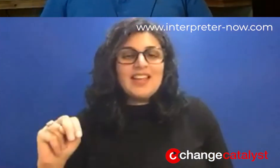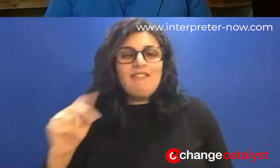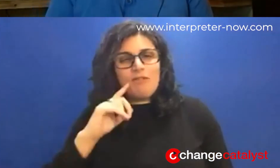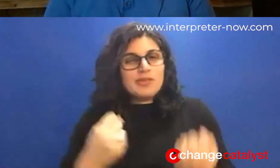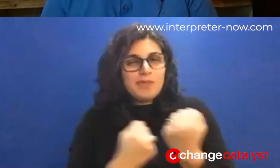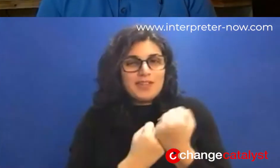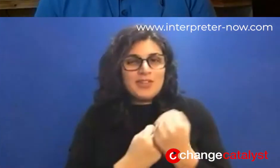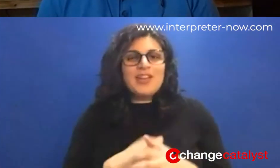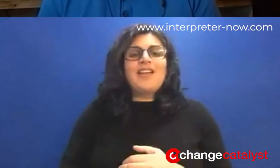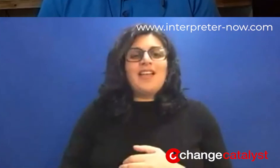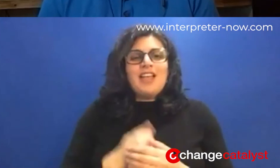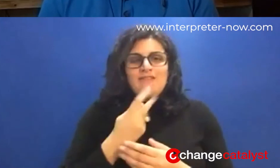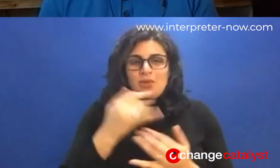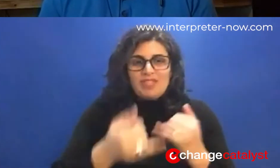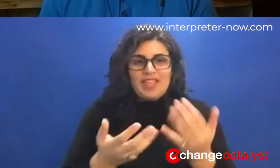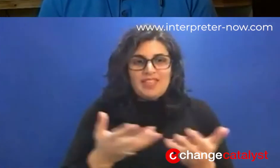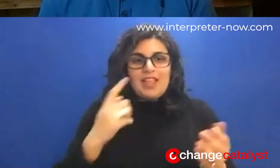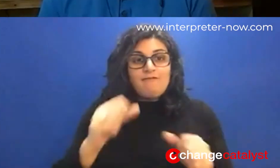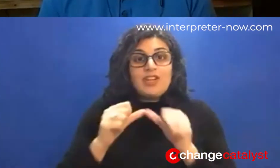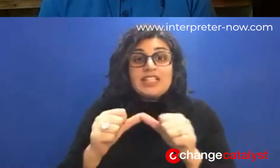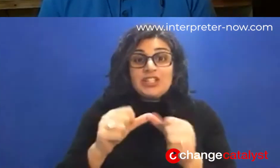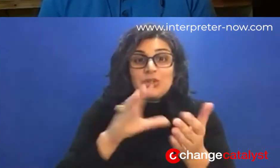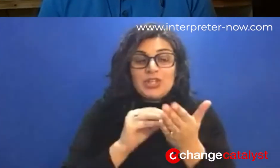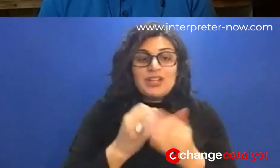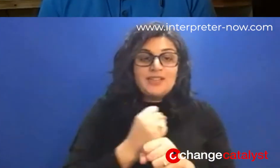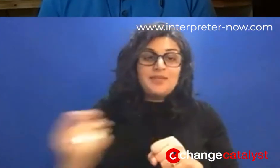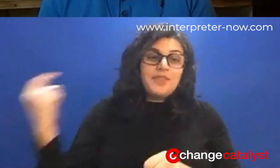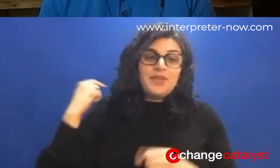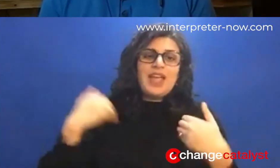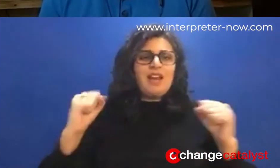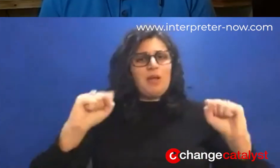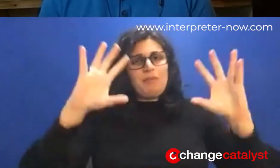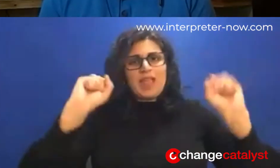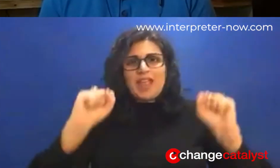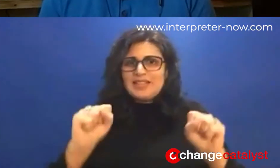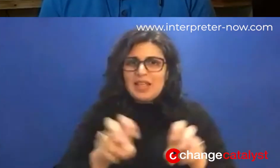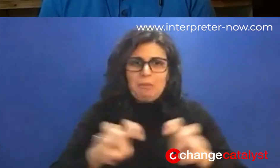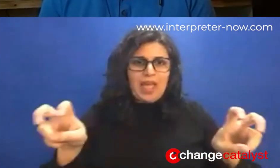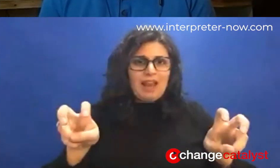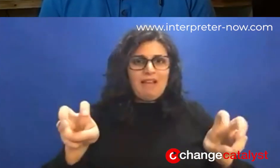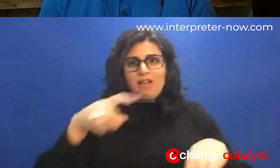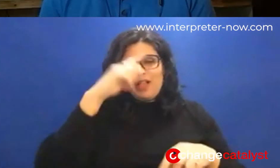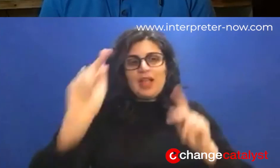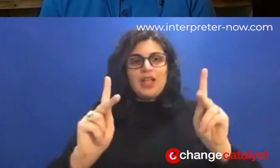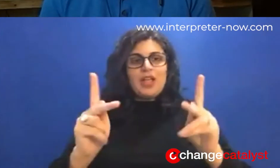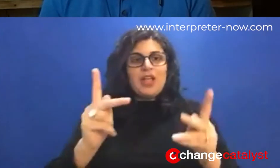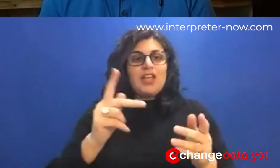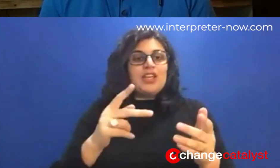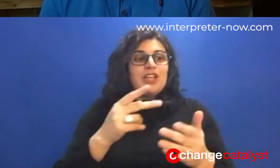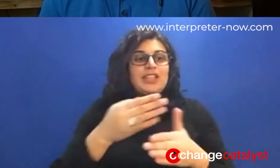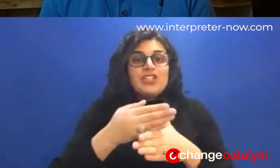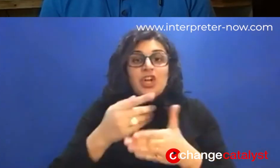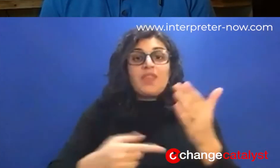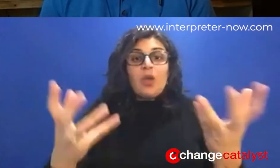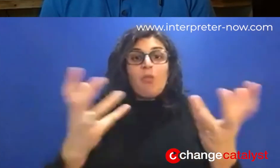And just a few last things for continued learning. Last year, we had an incredible panel of Black folks who shared what they want from allies during Black History